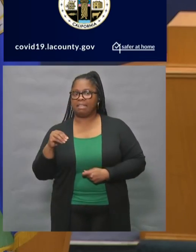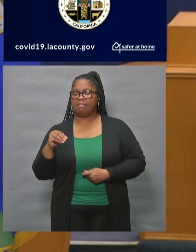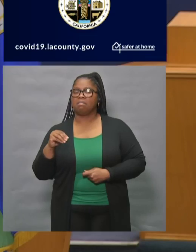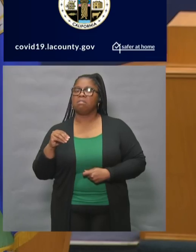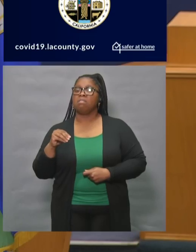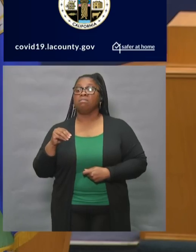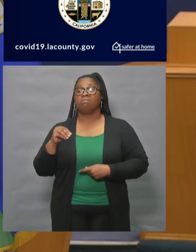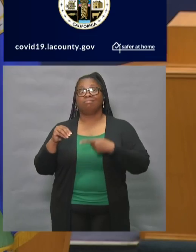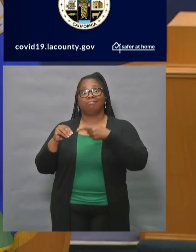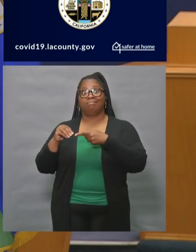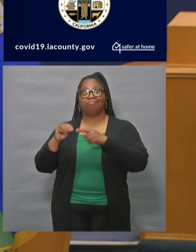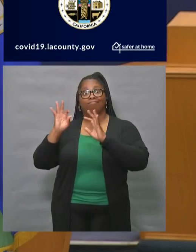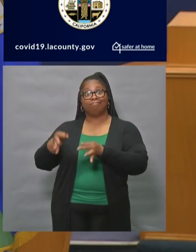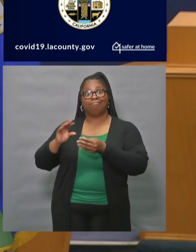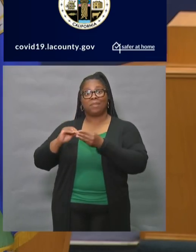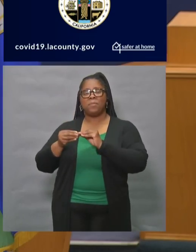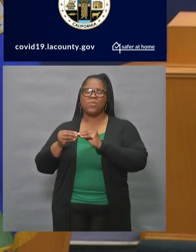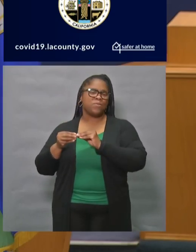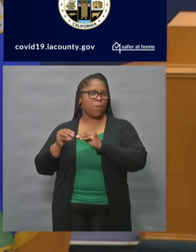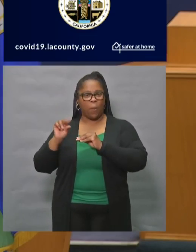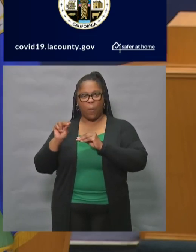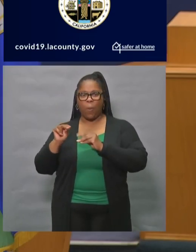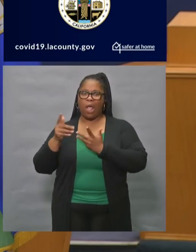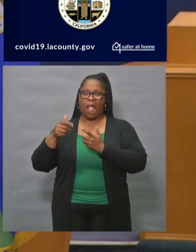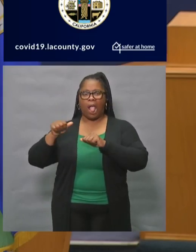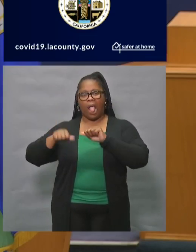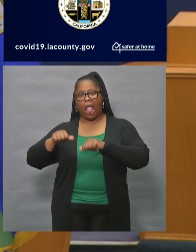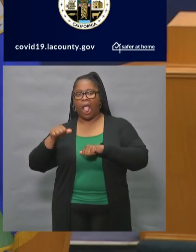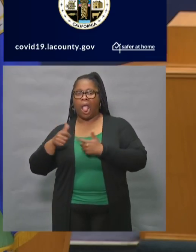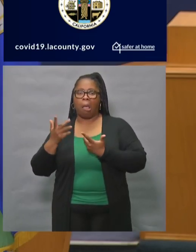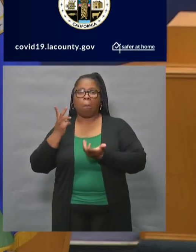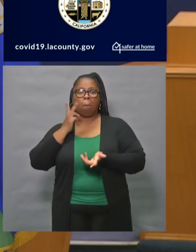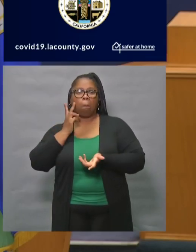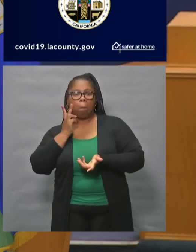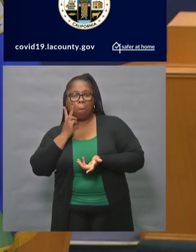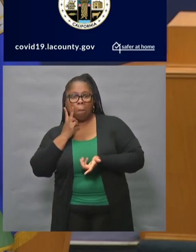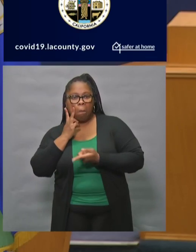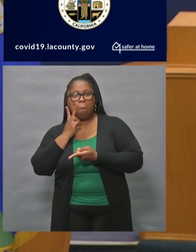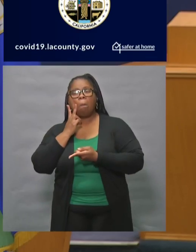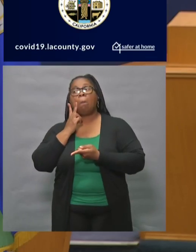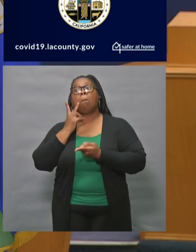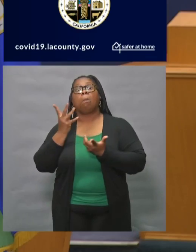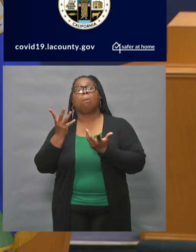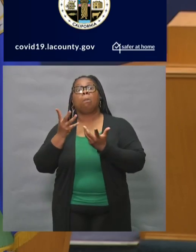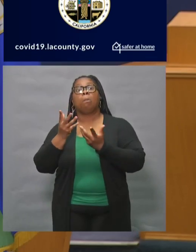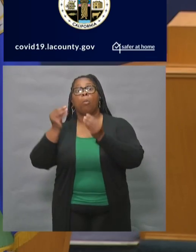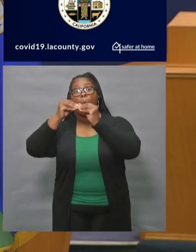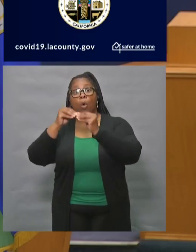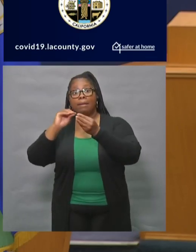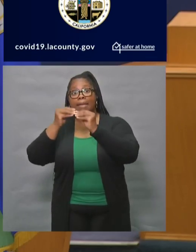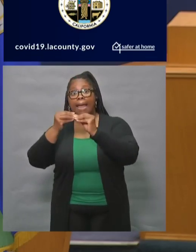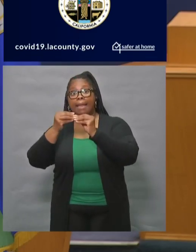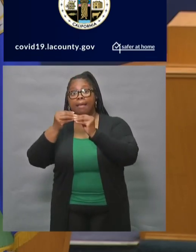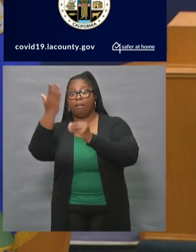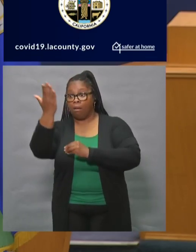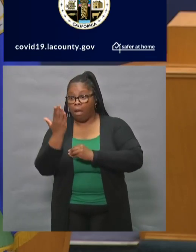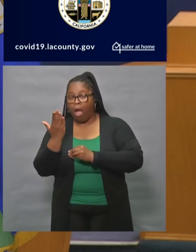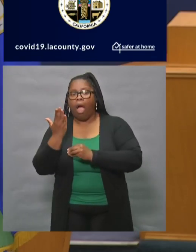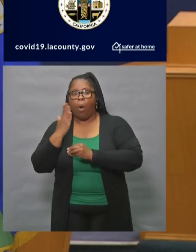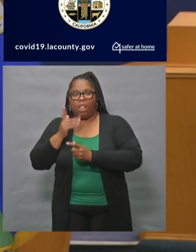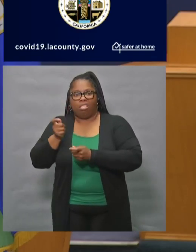that estimate as well. And as new future data comes in, we expect to be able to be more precise in that estimate. And then